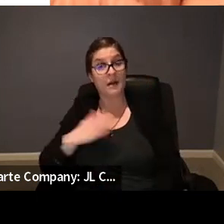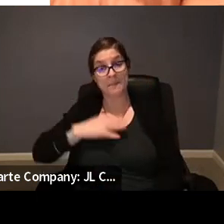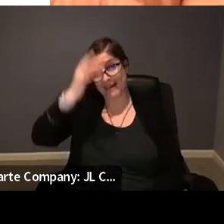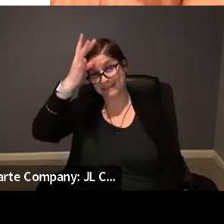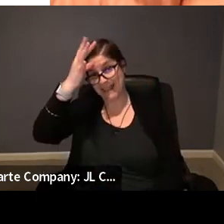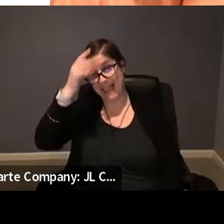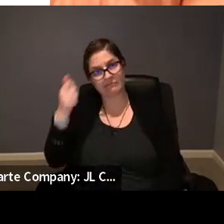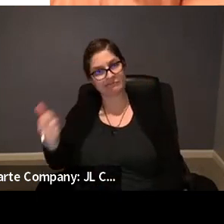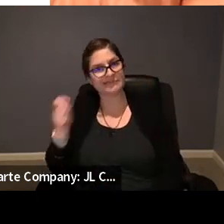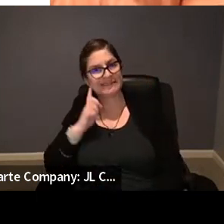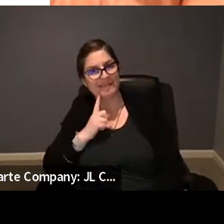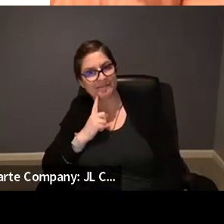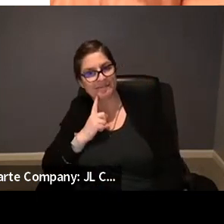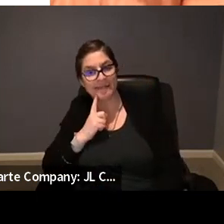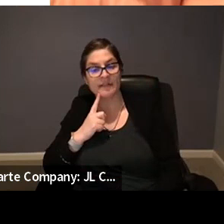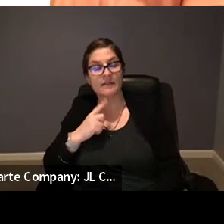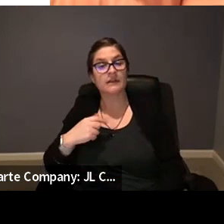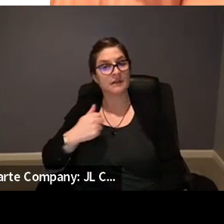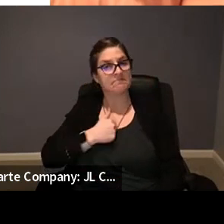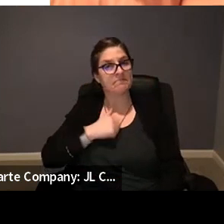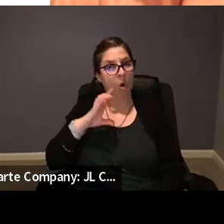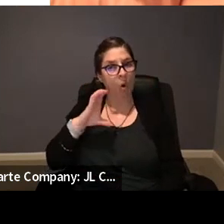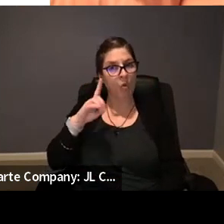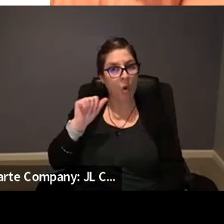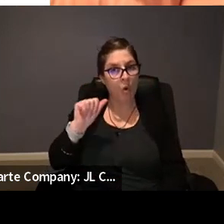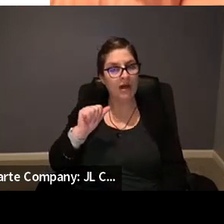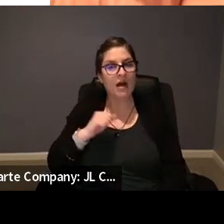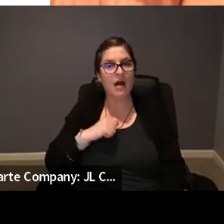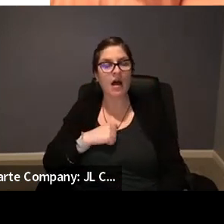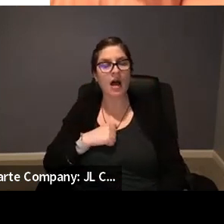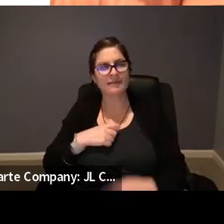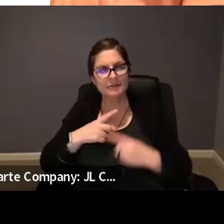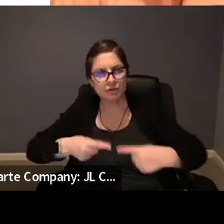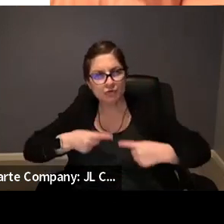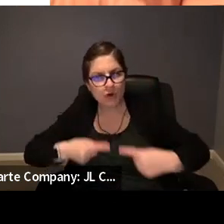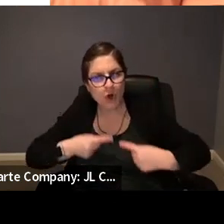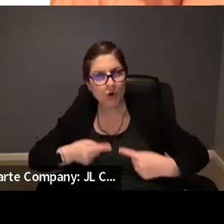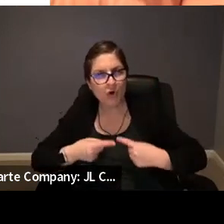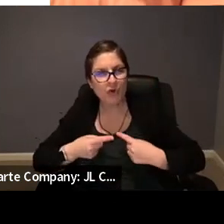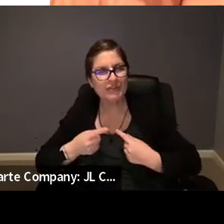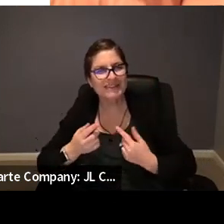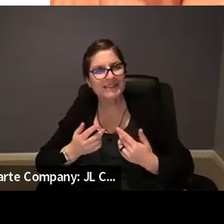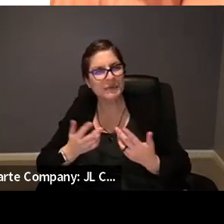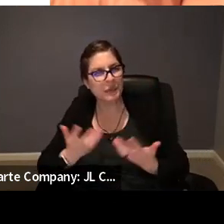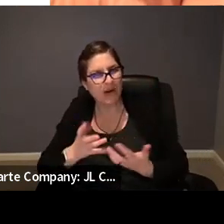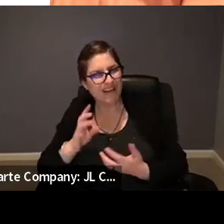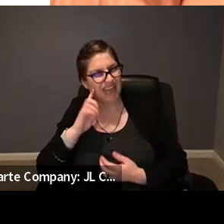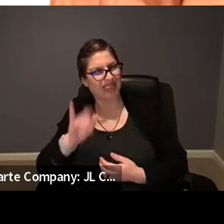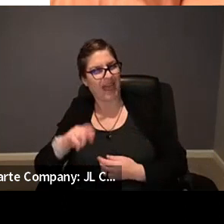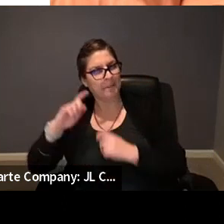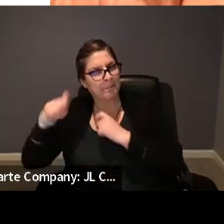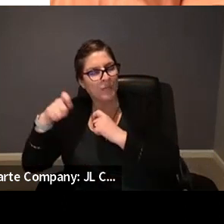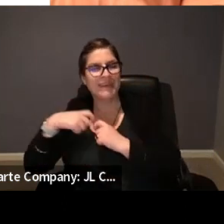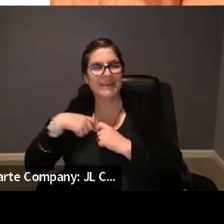deaf and I'm a CODA. And the one thing I really struggled with that movie was this idea